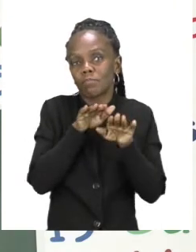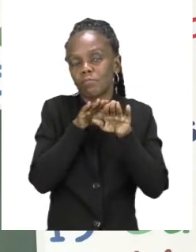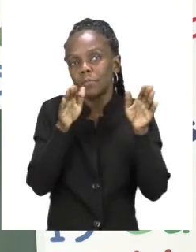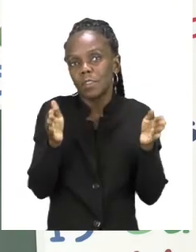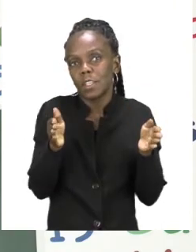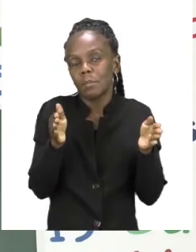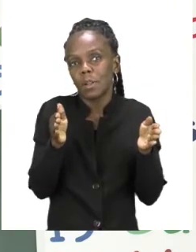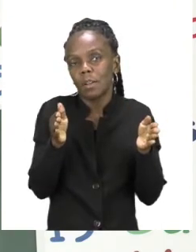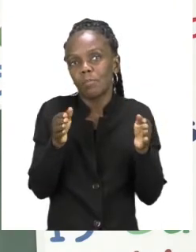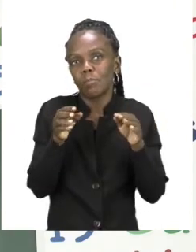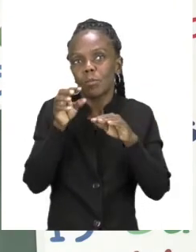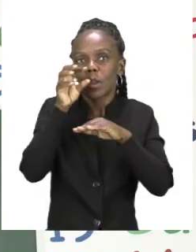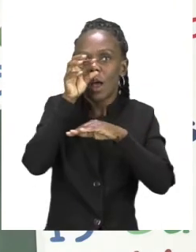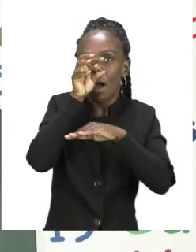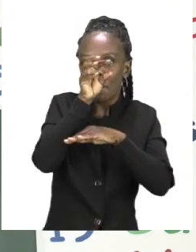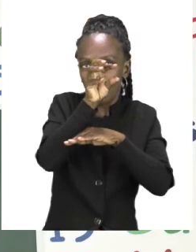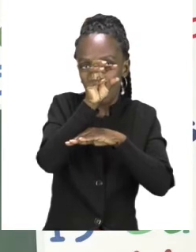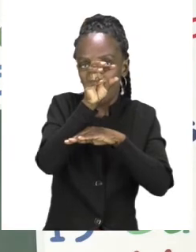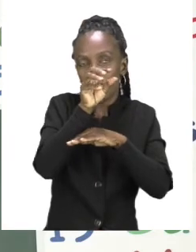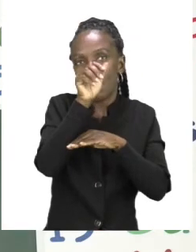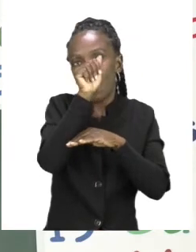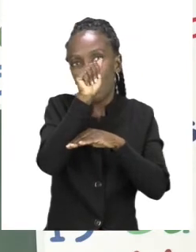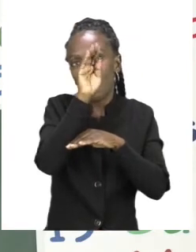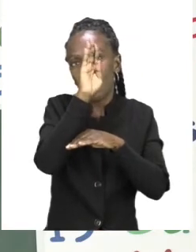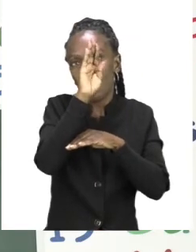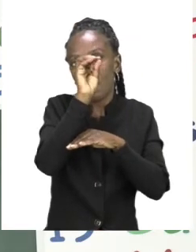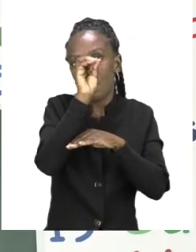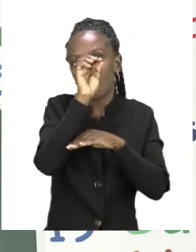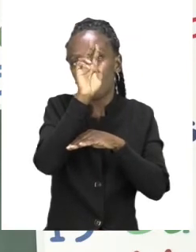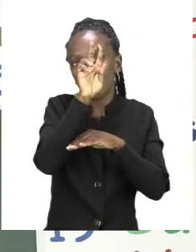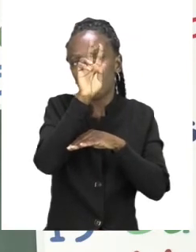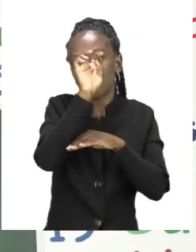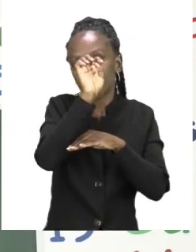the table, then good job, which means it's up.